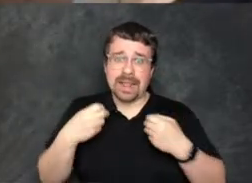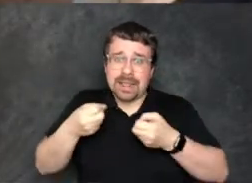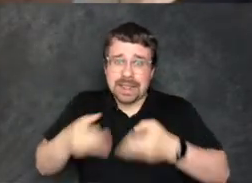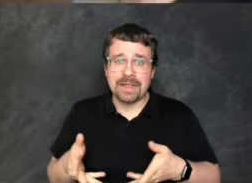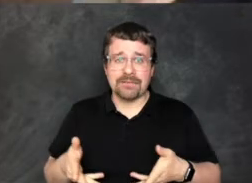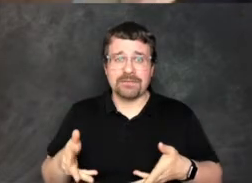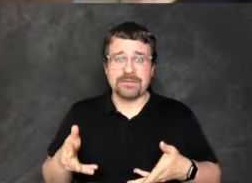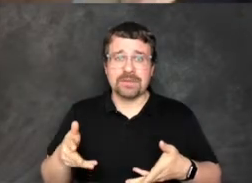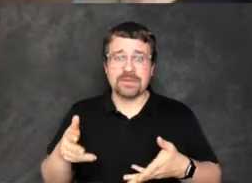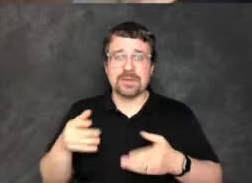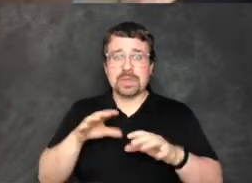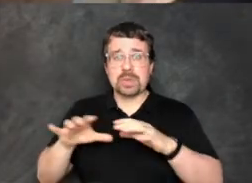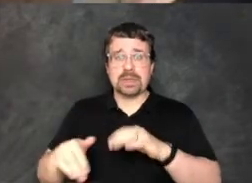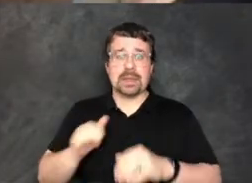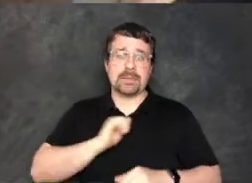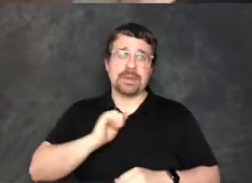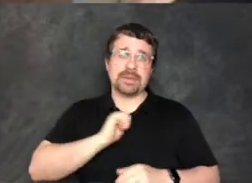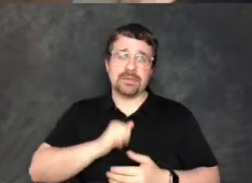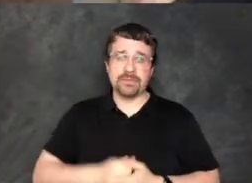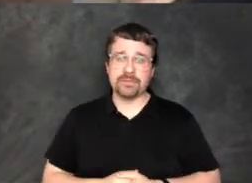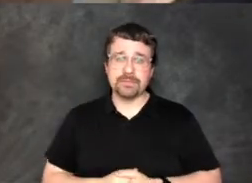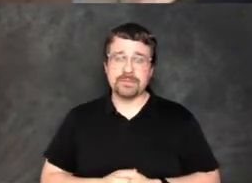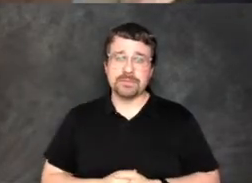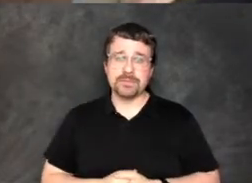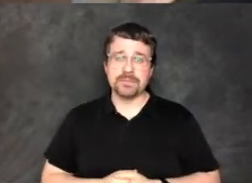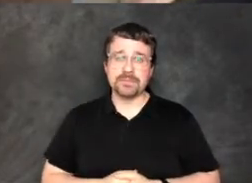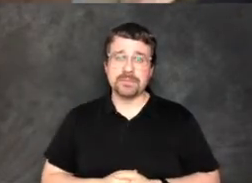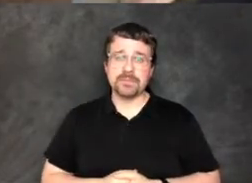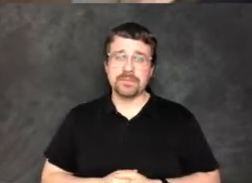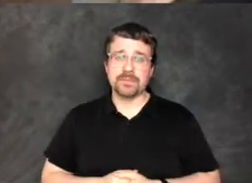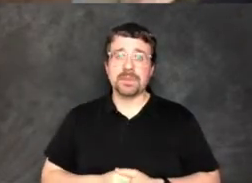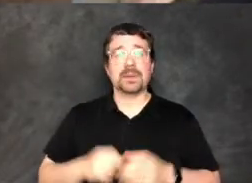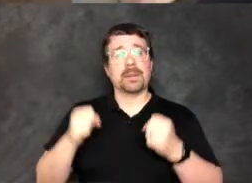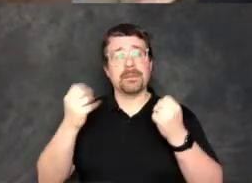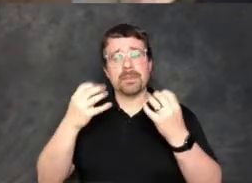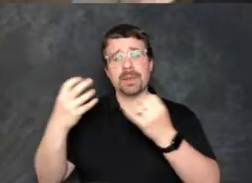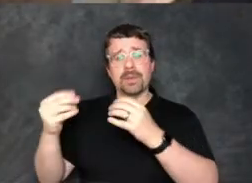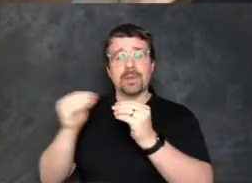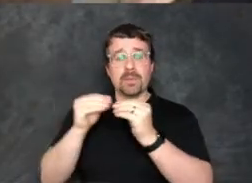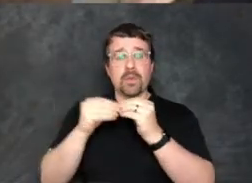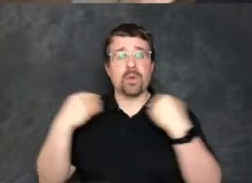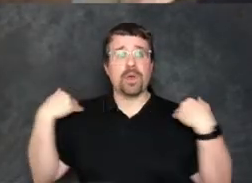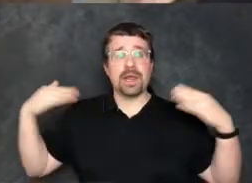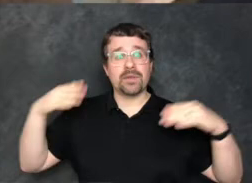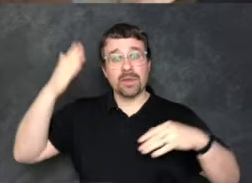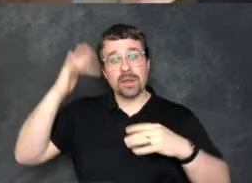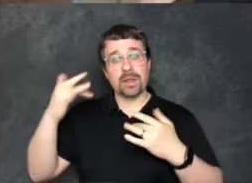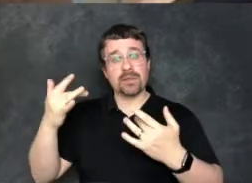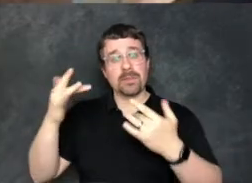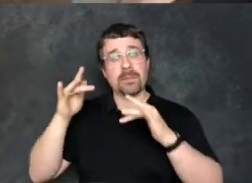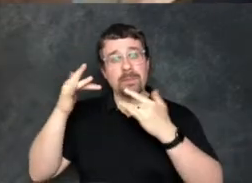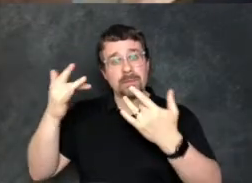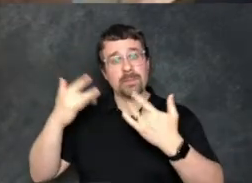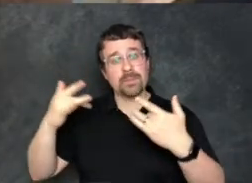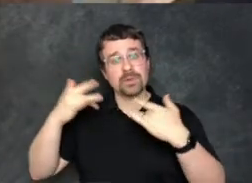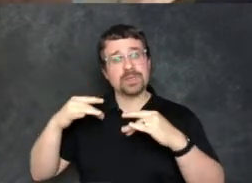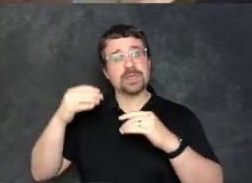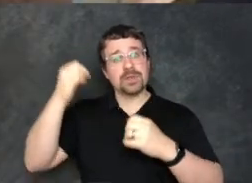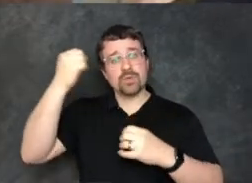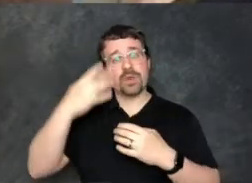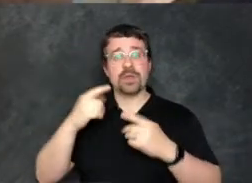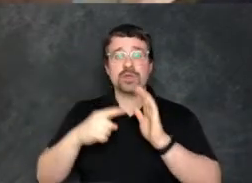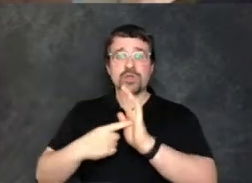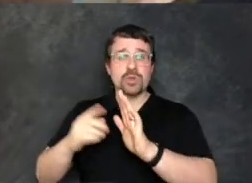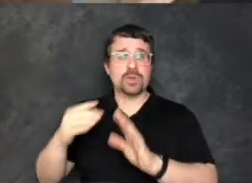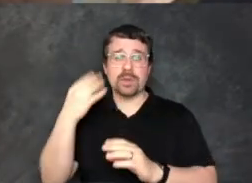little capability I had left to do that on my own. And there were many more angels of God's mercy